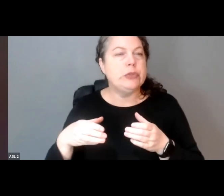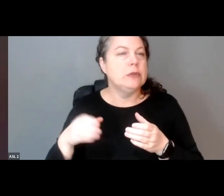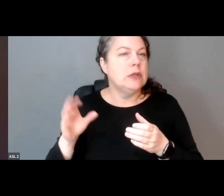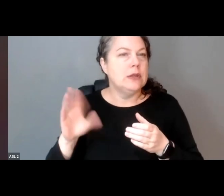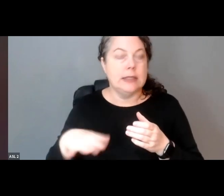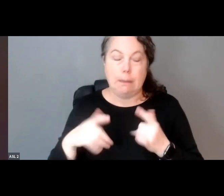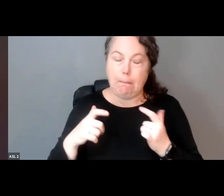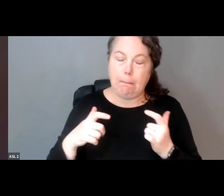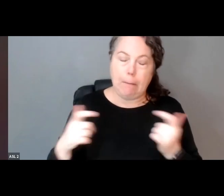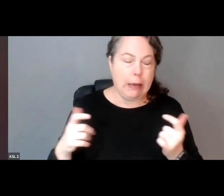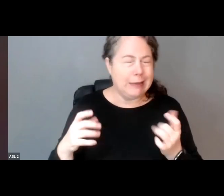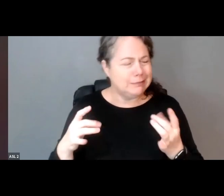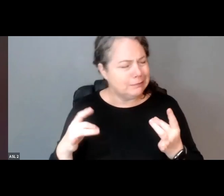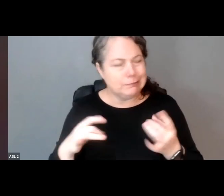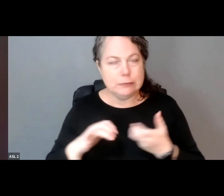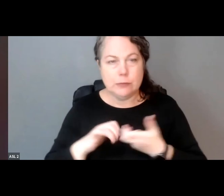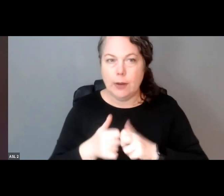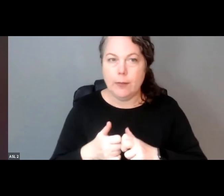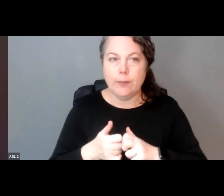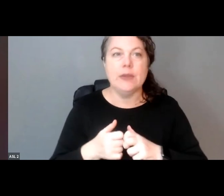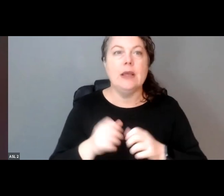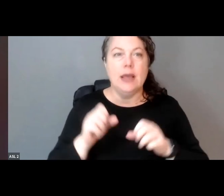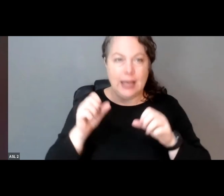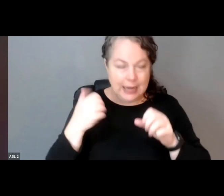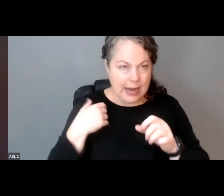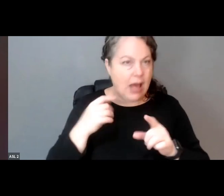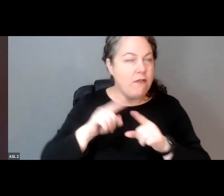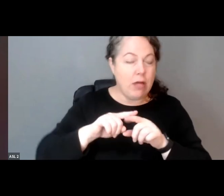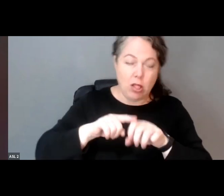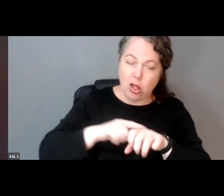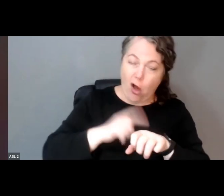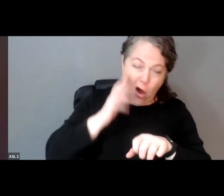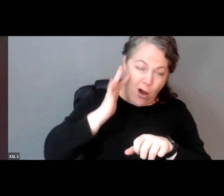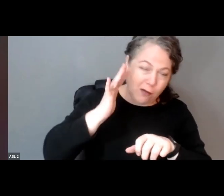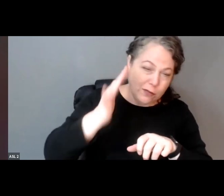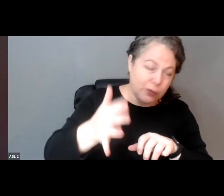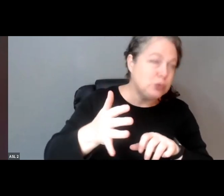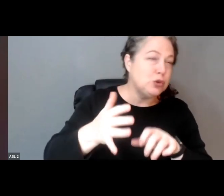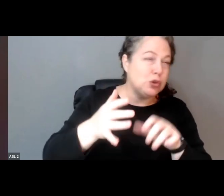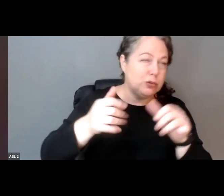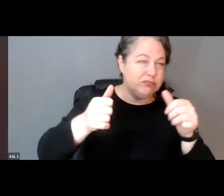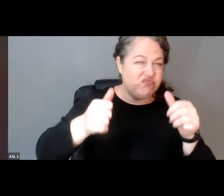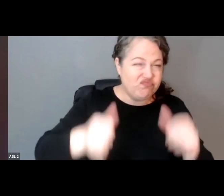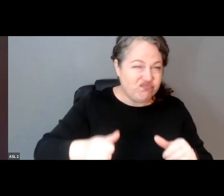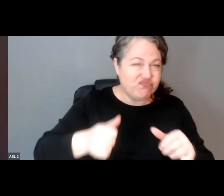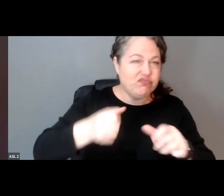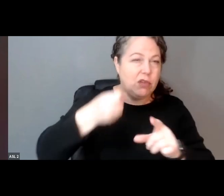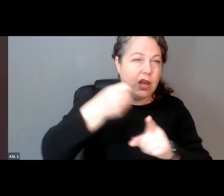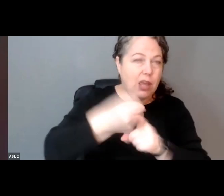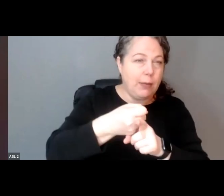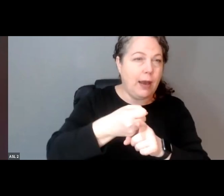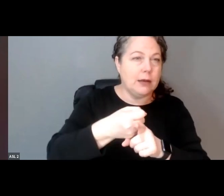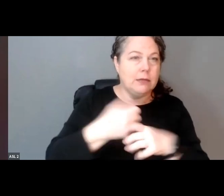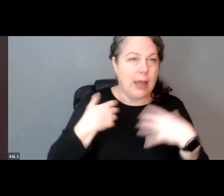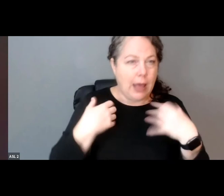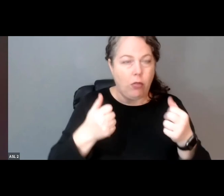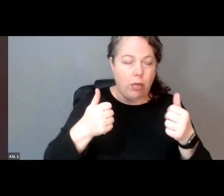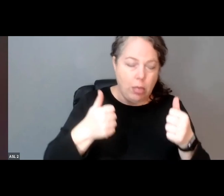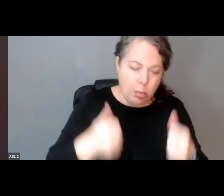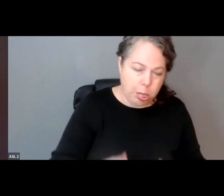major issue that can have long-lasting and deteriorating impacts on one's health and wellness.